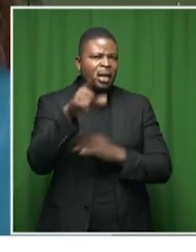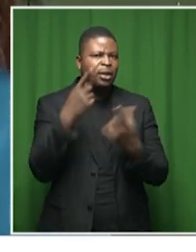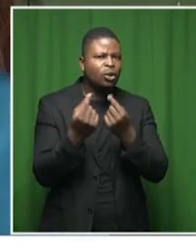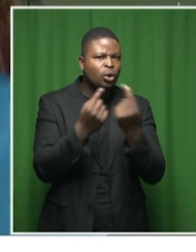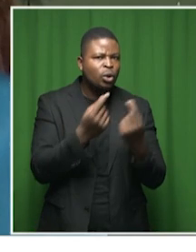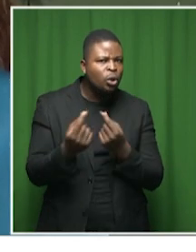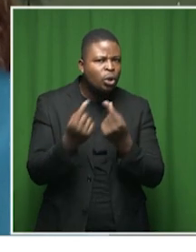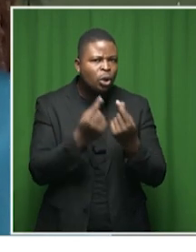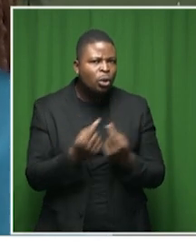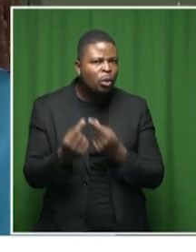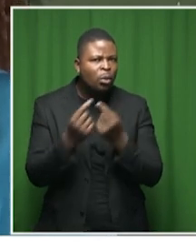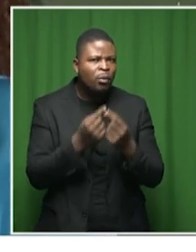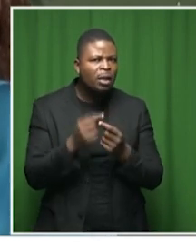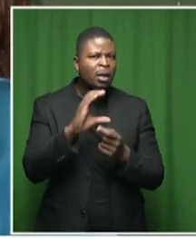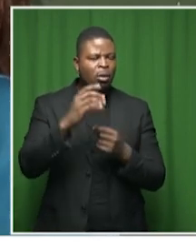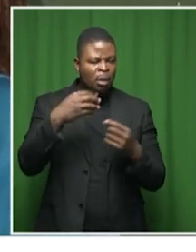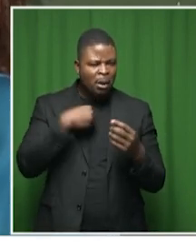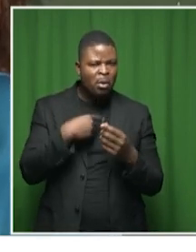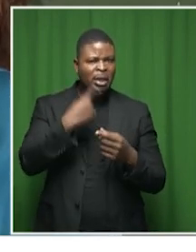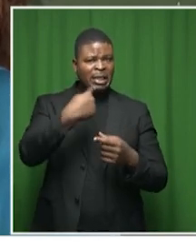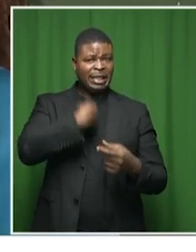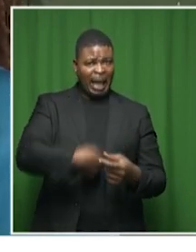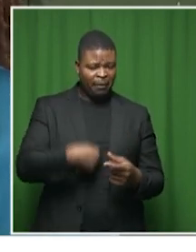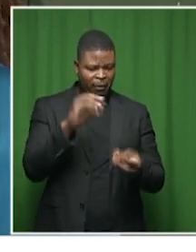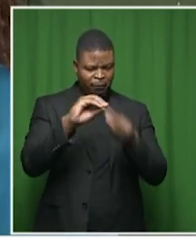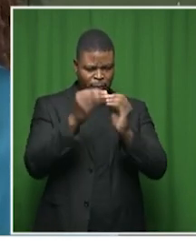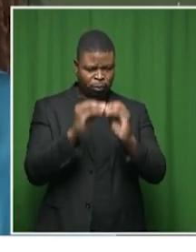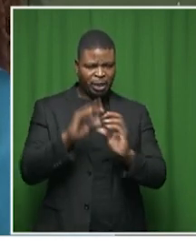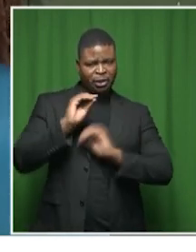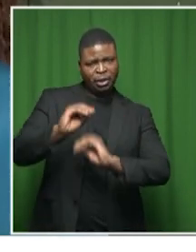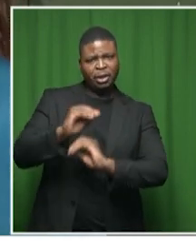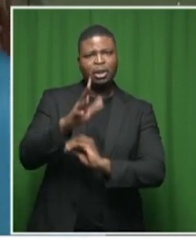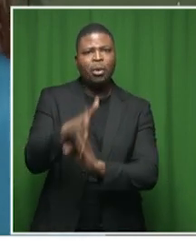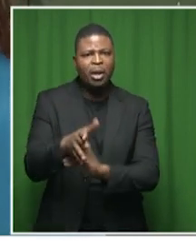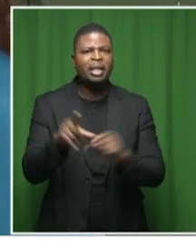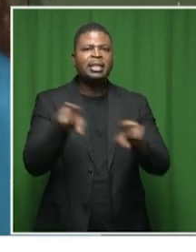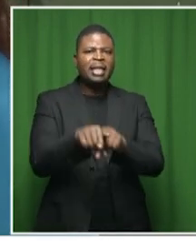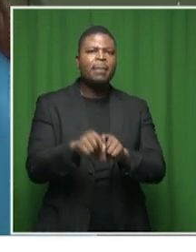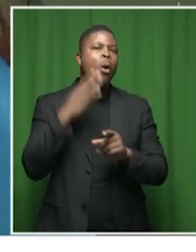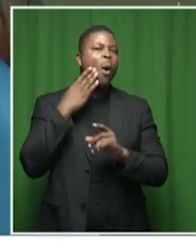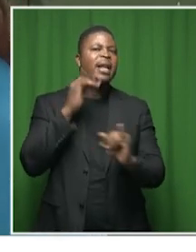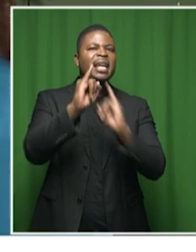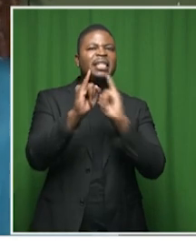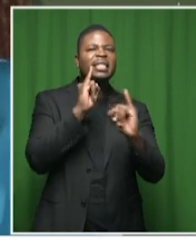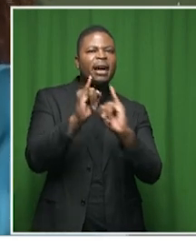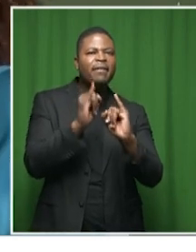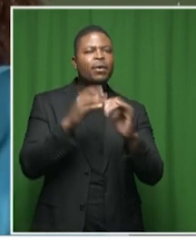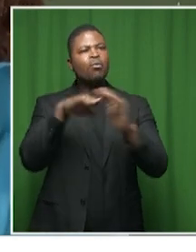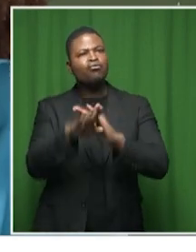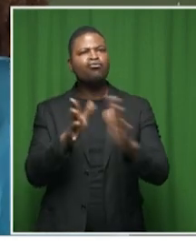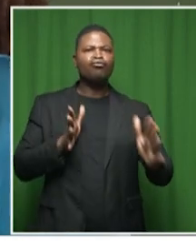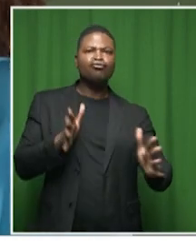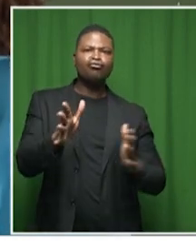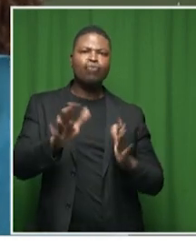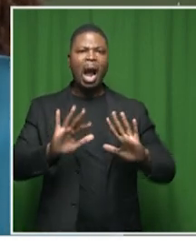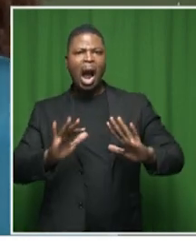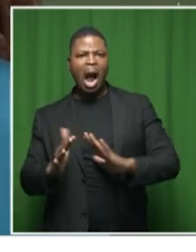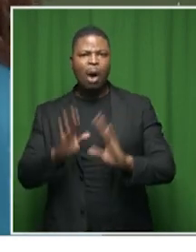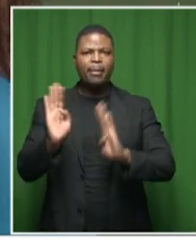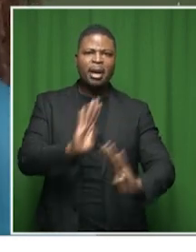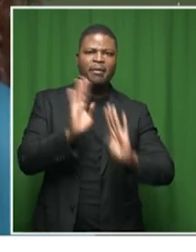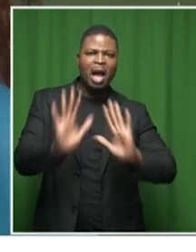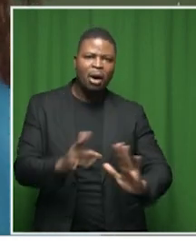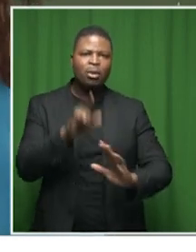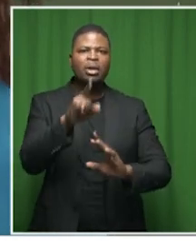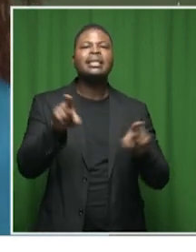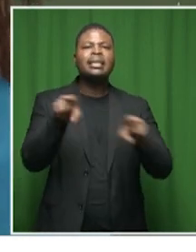class of how to create your own CV, but also how to conduct yourself and where to look when you are in grade 12 or you are at the TVET college